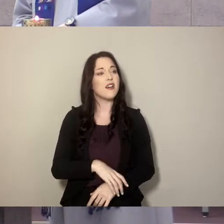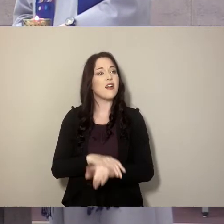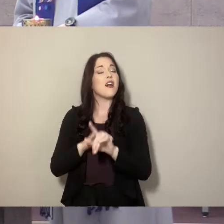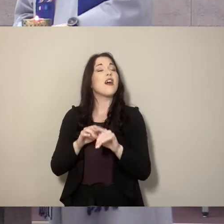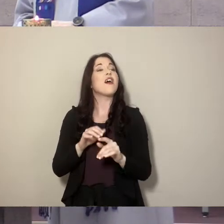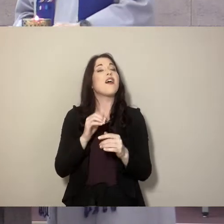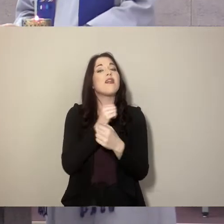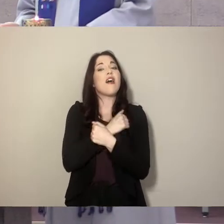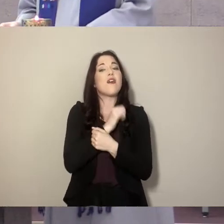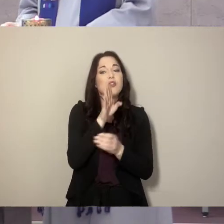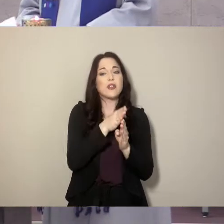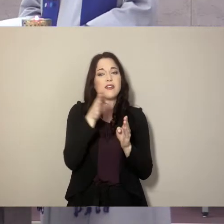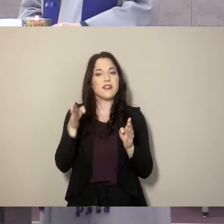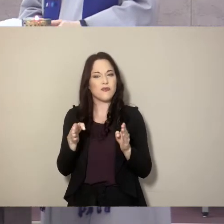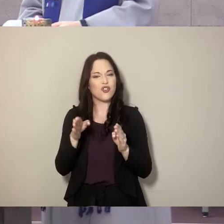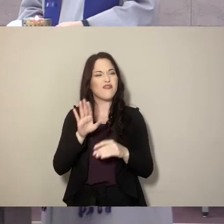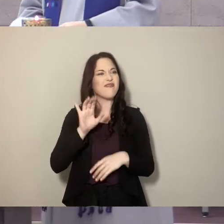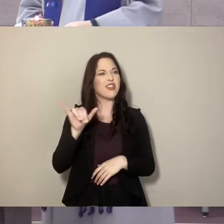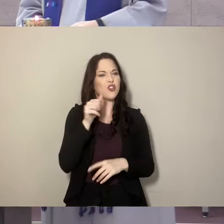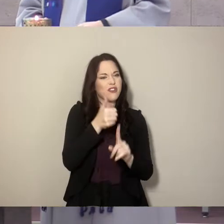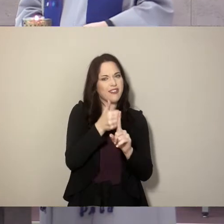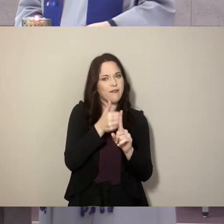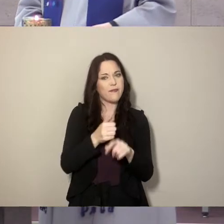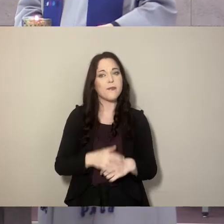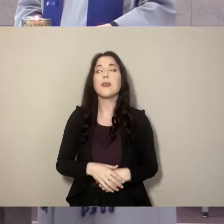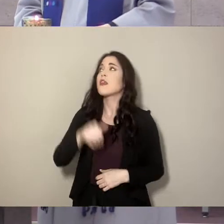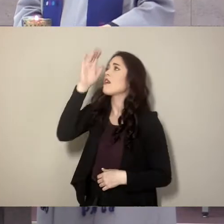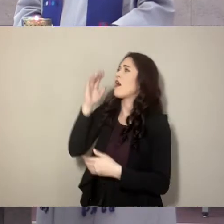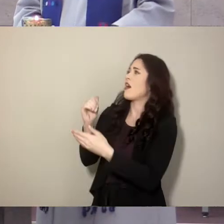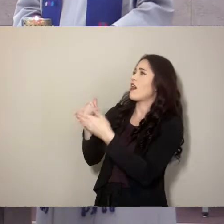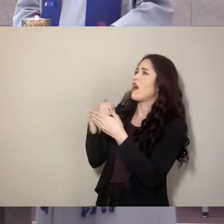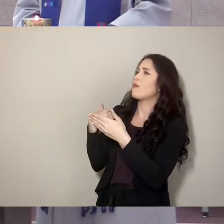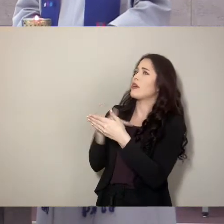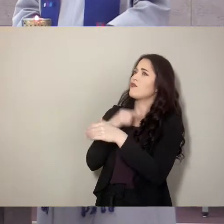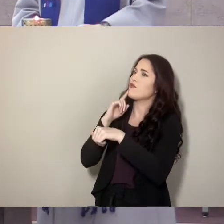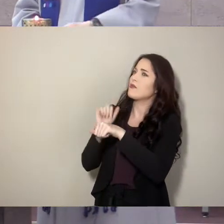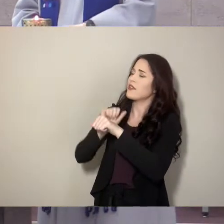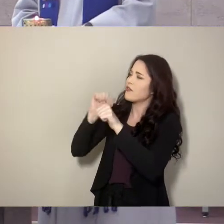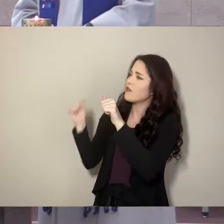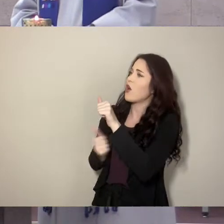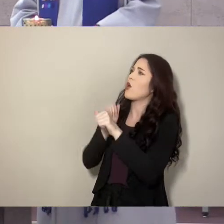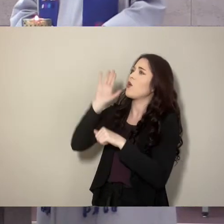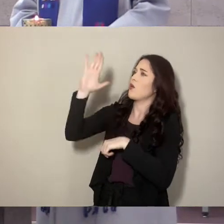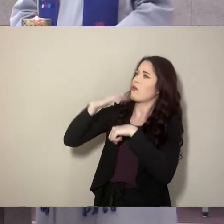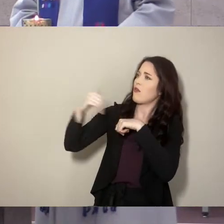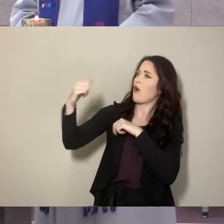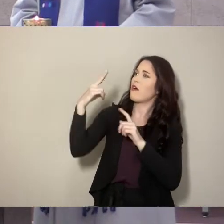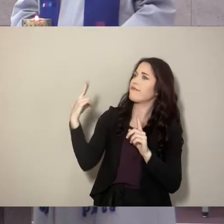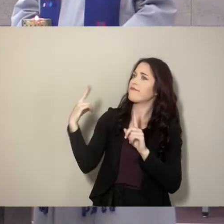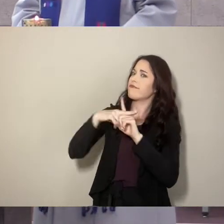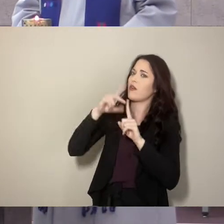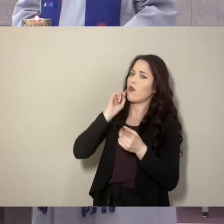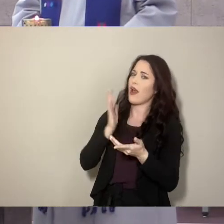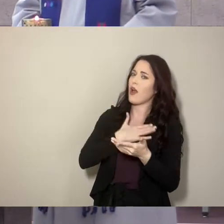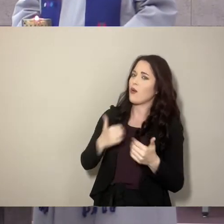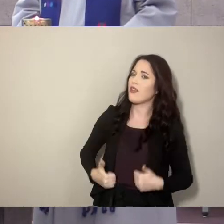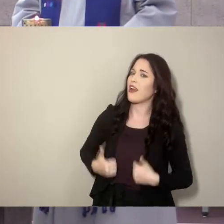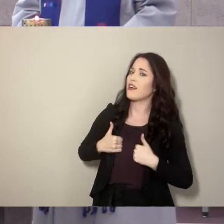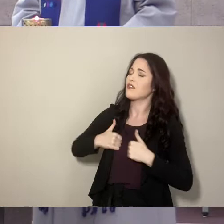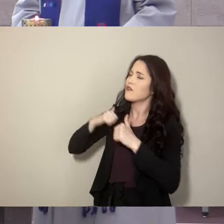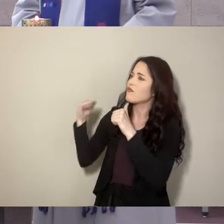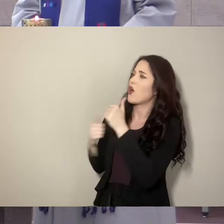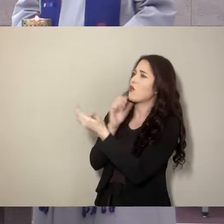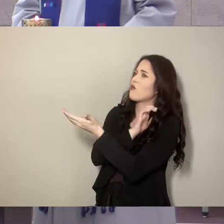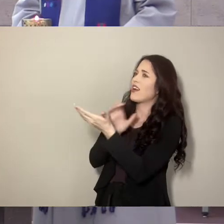as yourself. God, help us to be true to our calling to follow Christ. You have given us